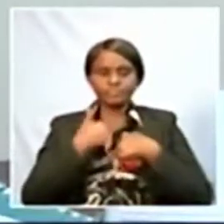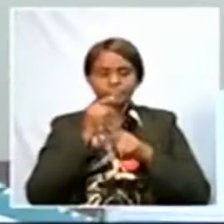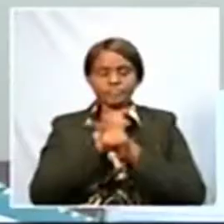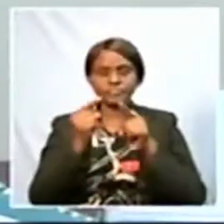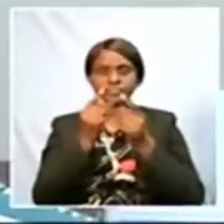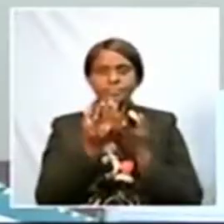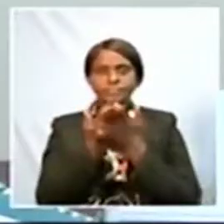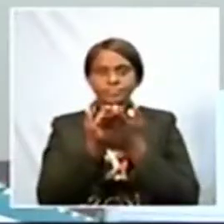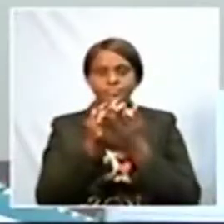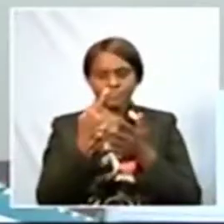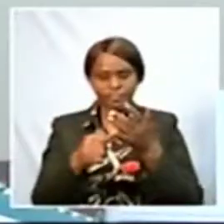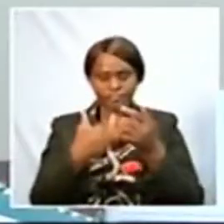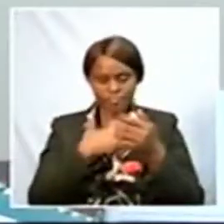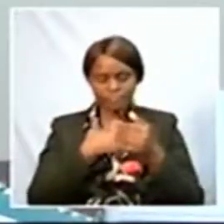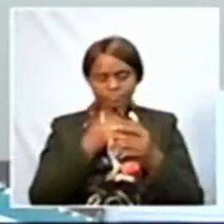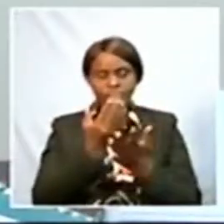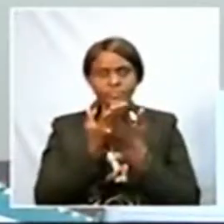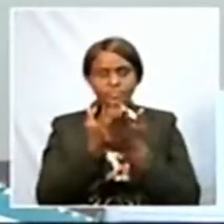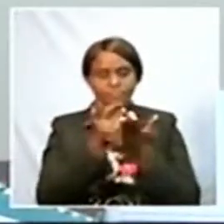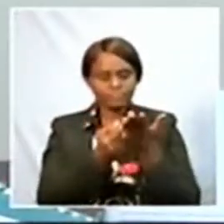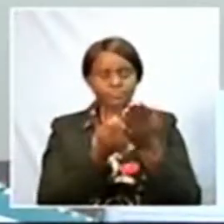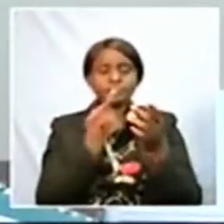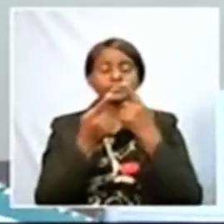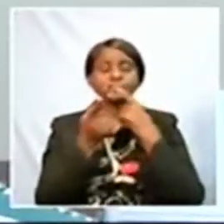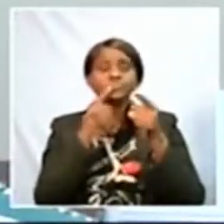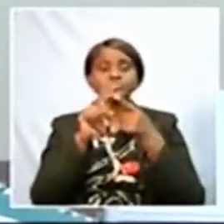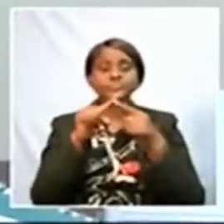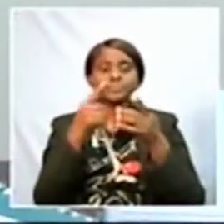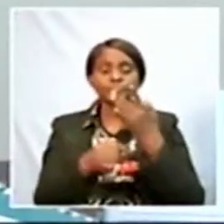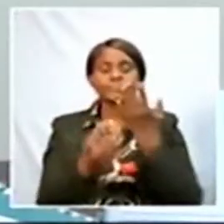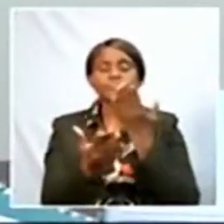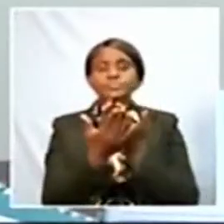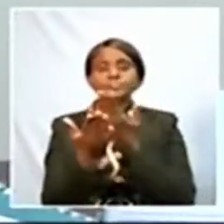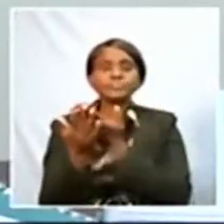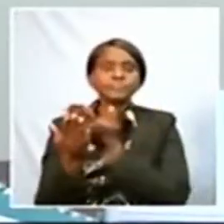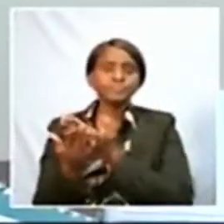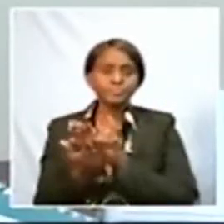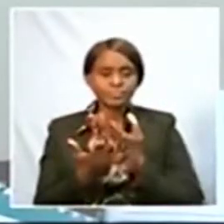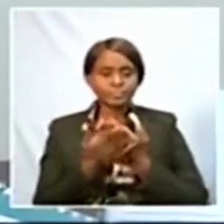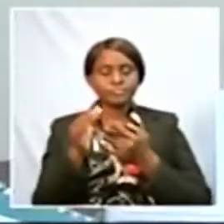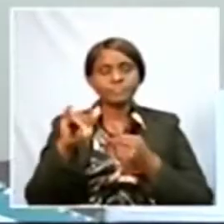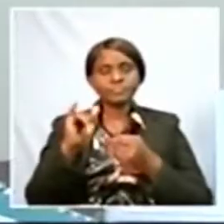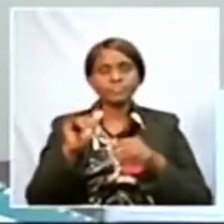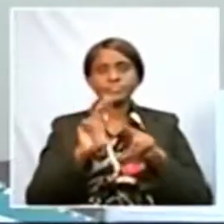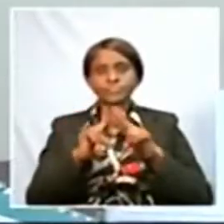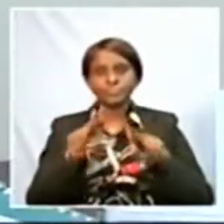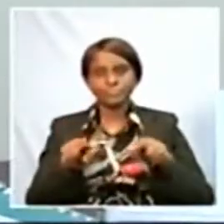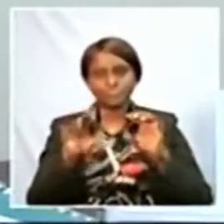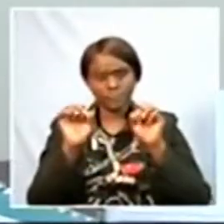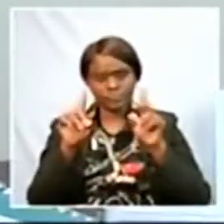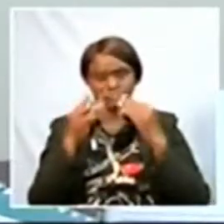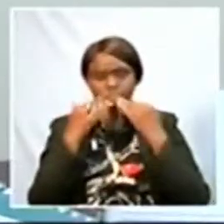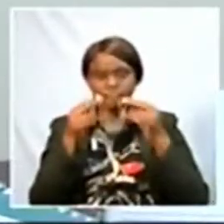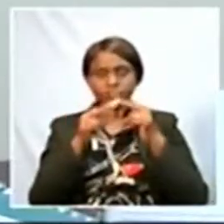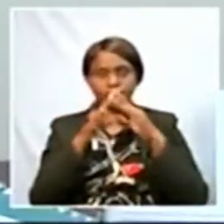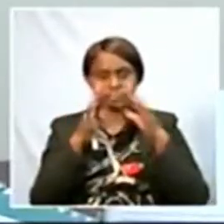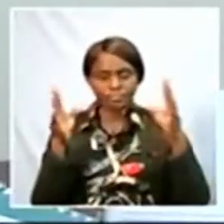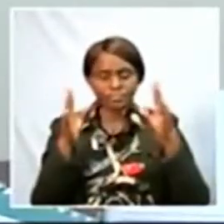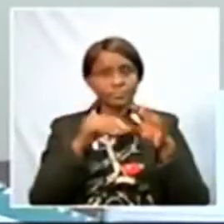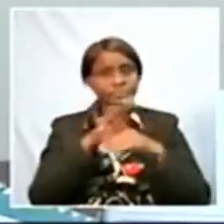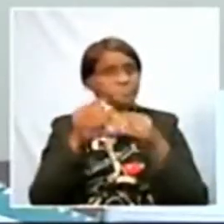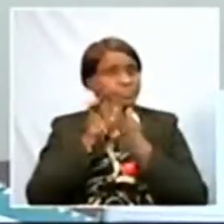Oh, the one that I have submitted is speaking to the appendices. Correct. Okay. Yes, Chair. All right, thank you. That's